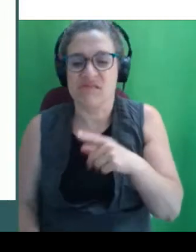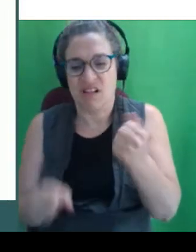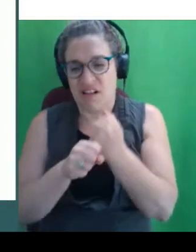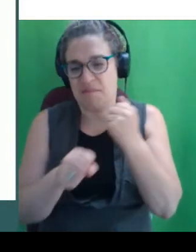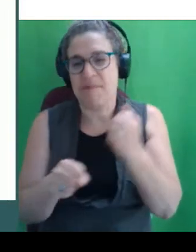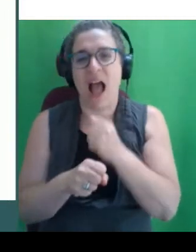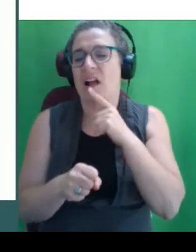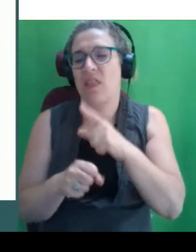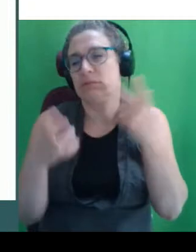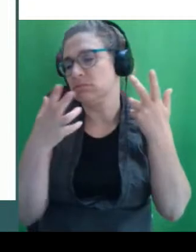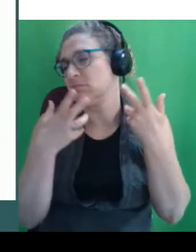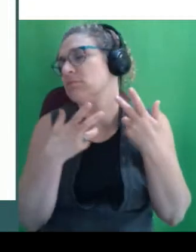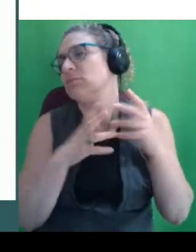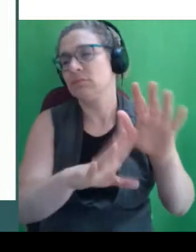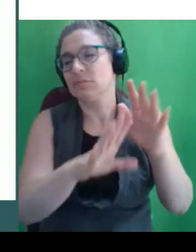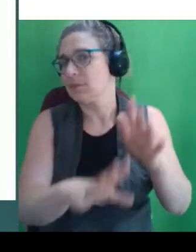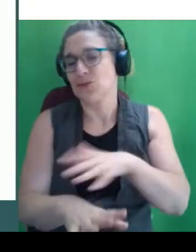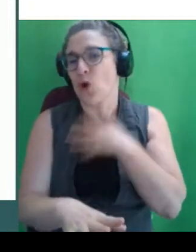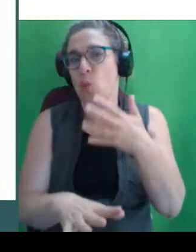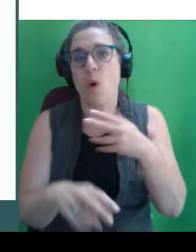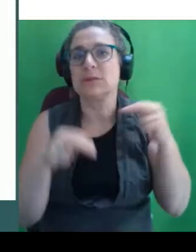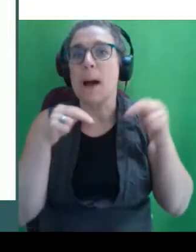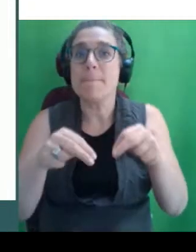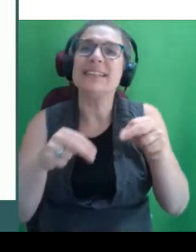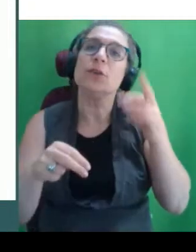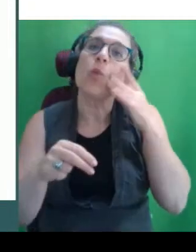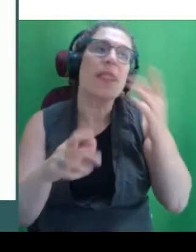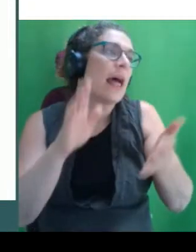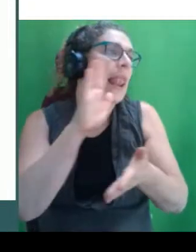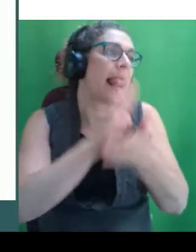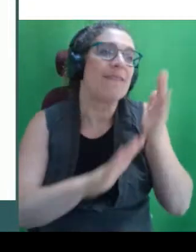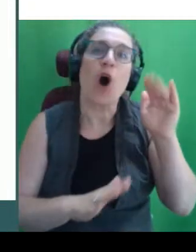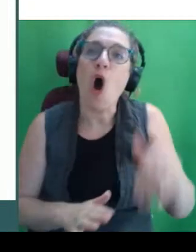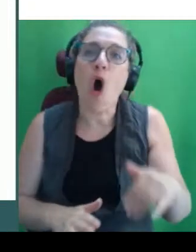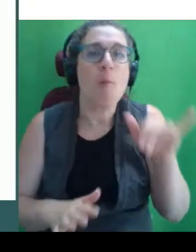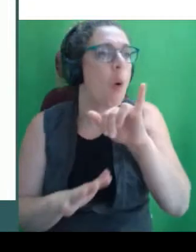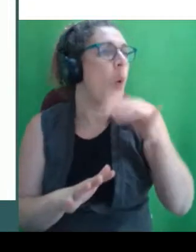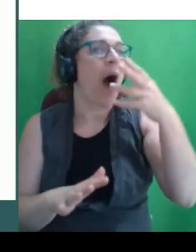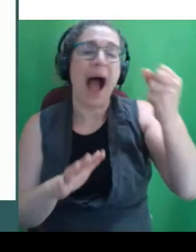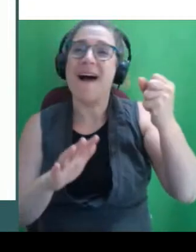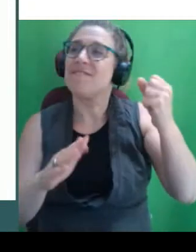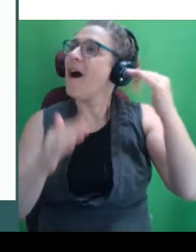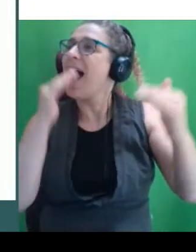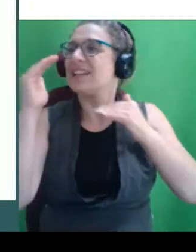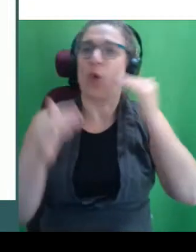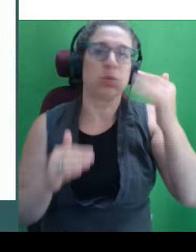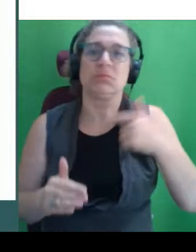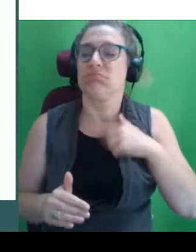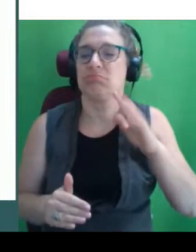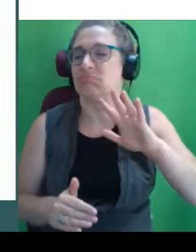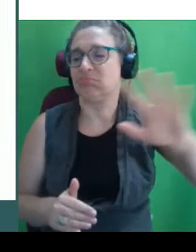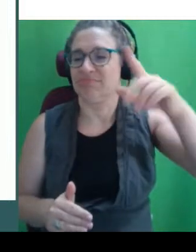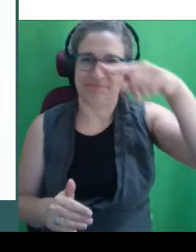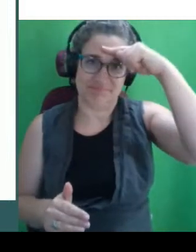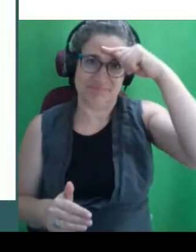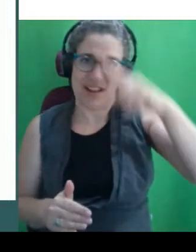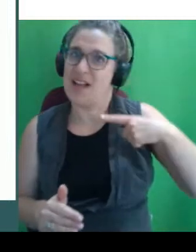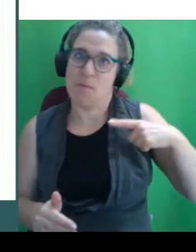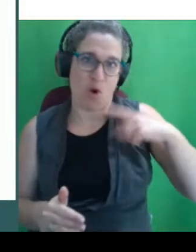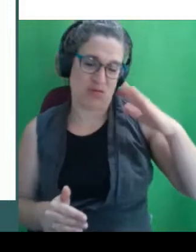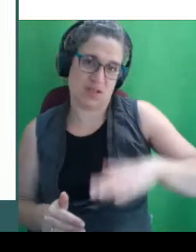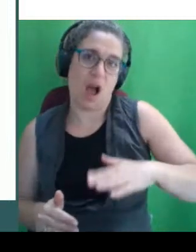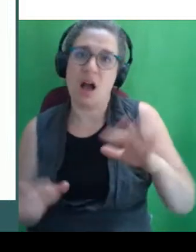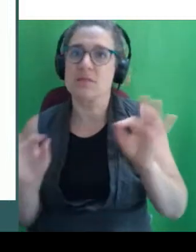pets when they go and leave home and have their own adult life. That's a barrier sometimes to some people